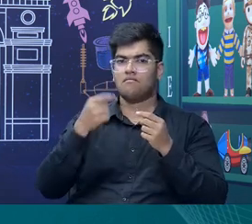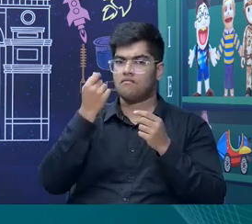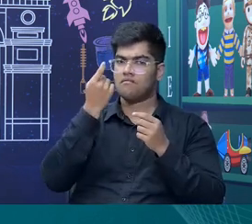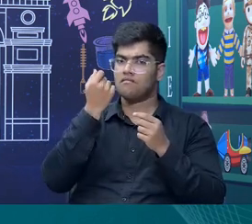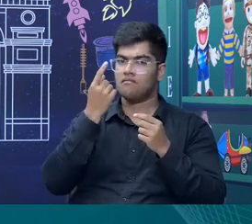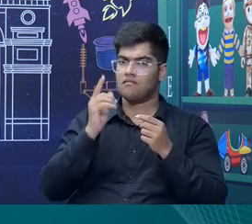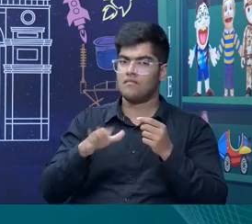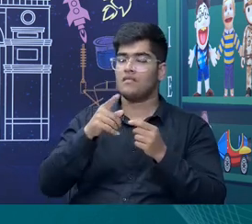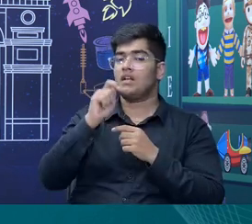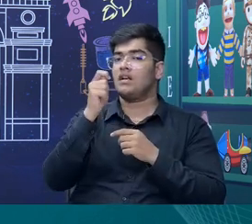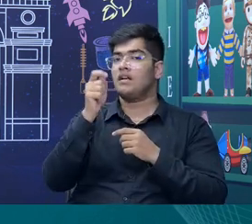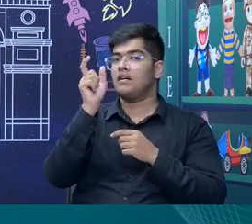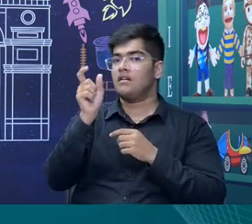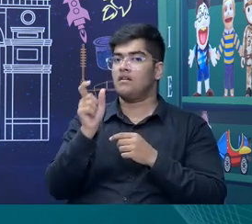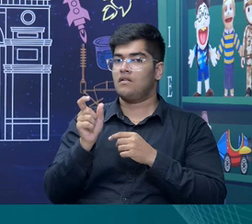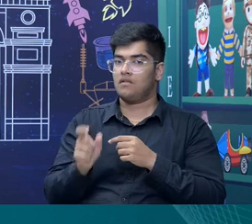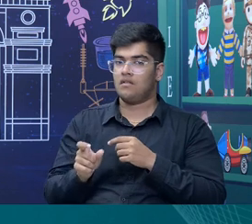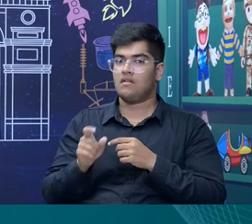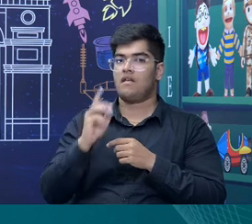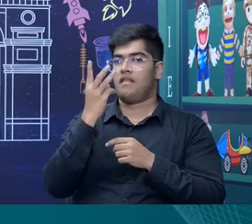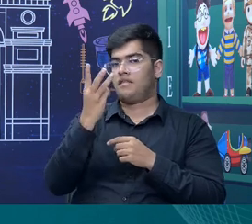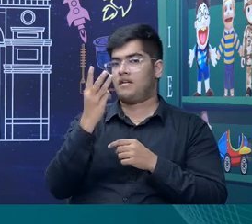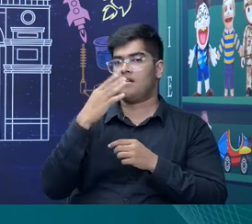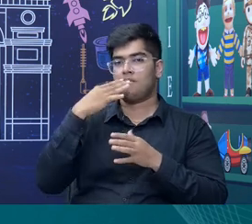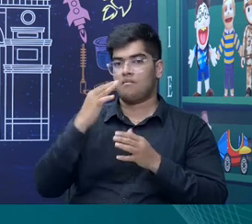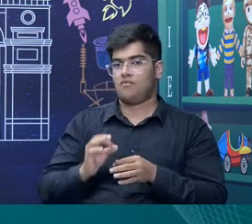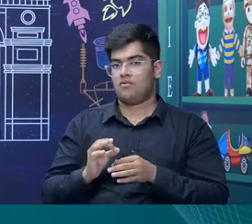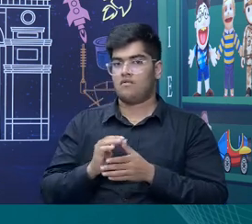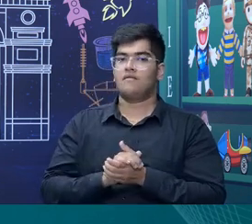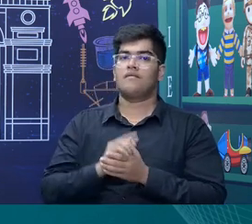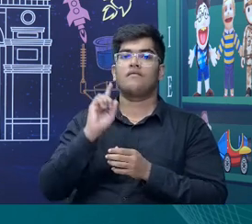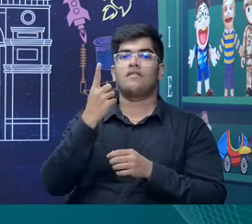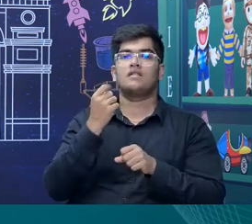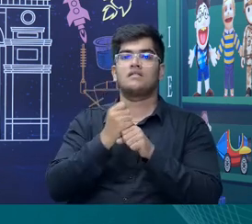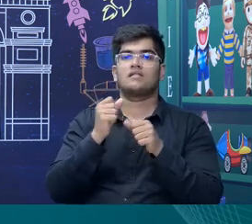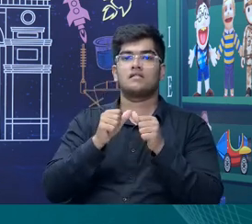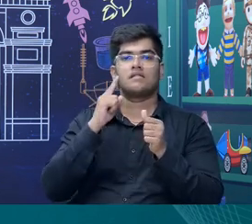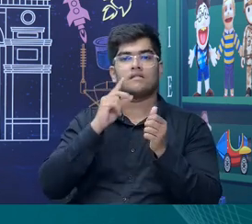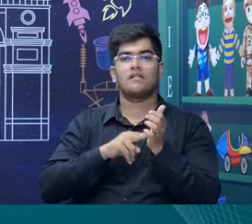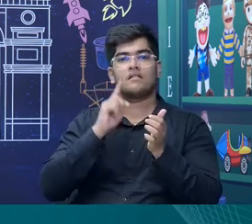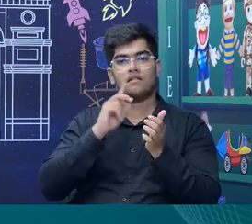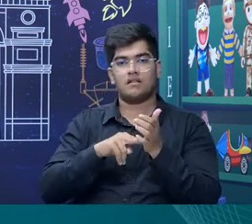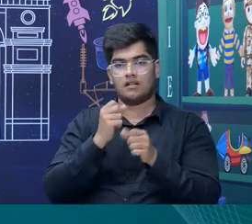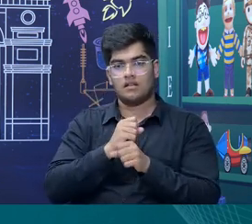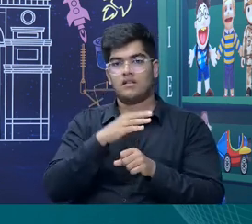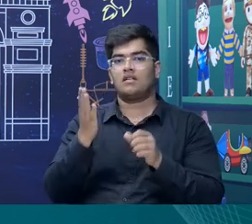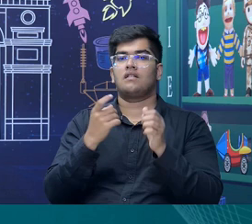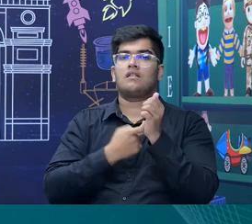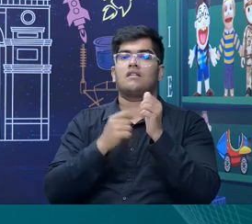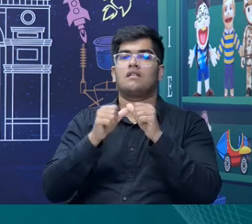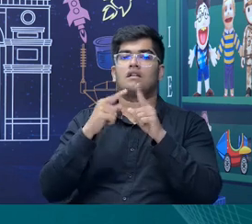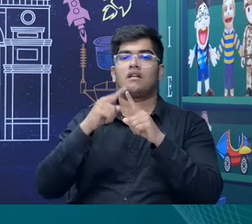uh keywords as usual we have three keywords for this session our first keyword is gaining ratio